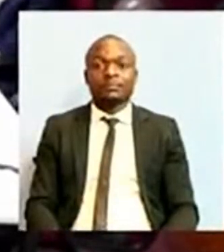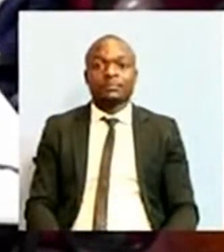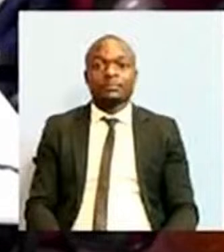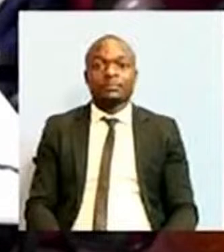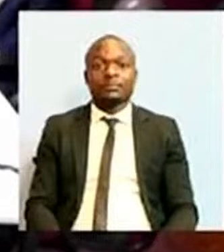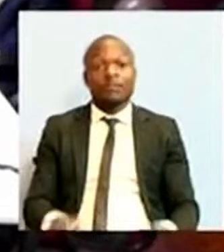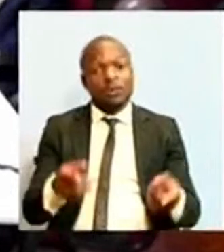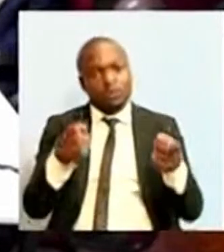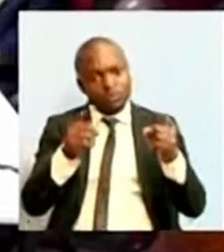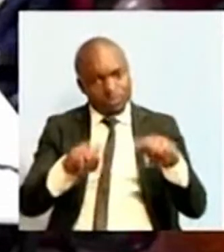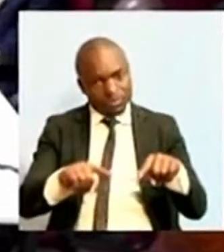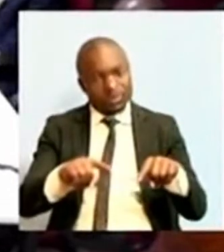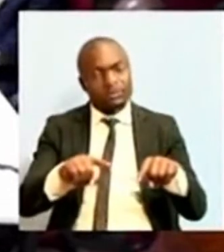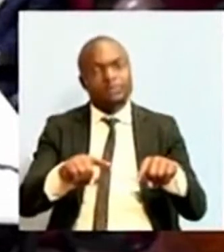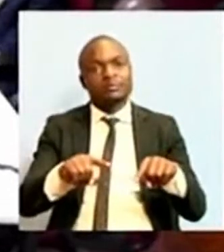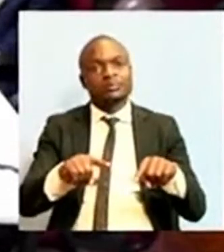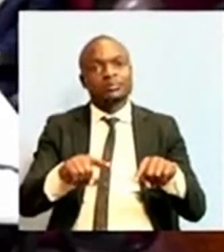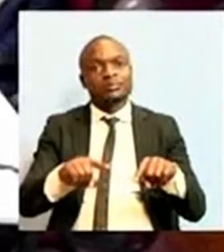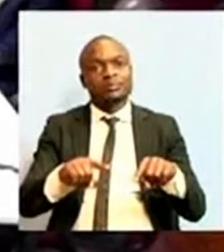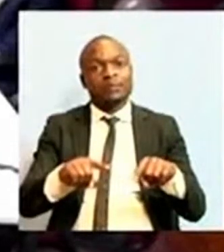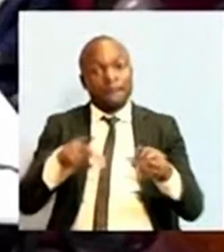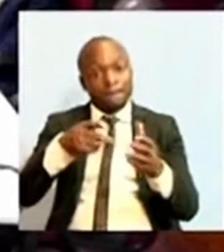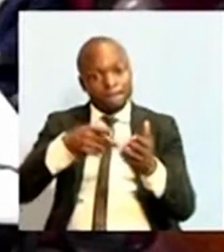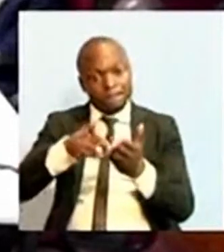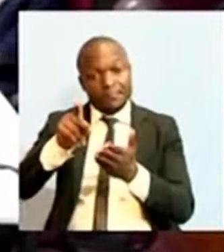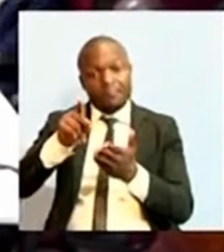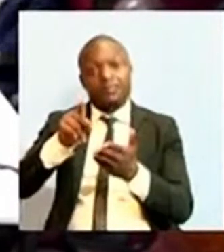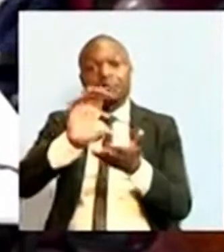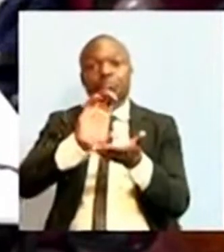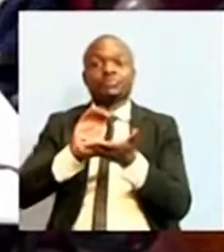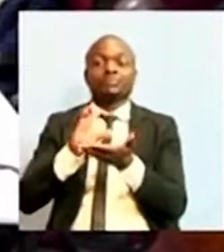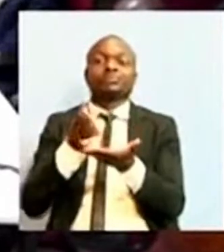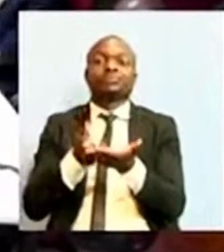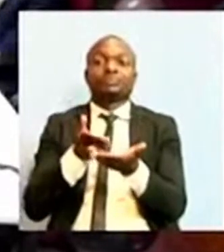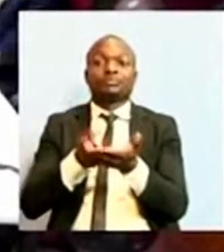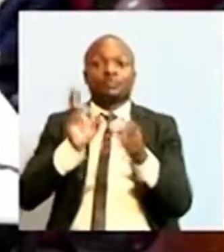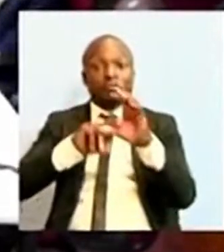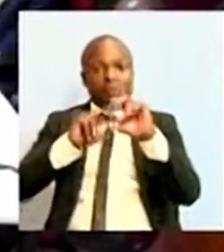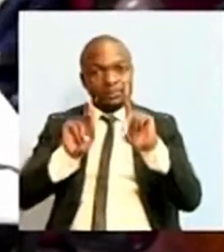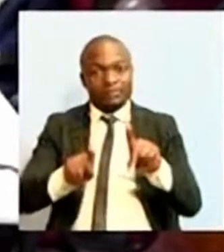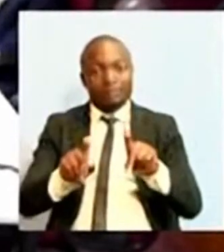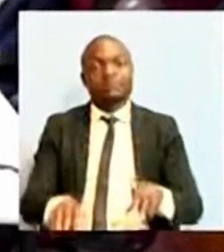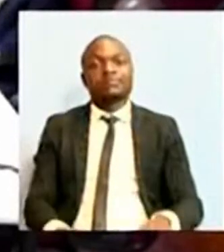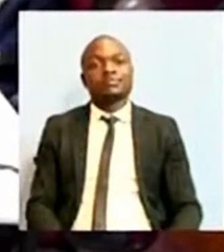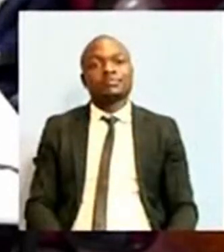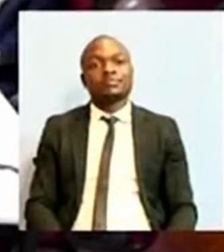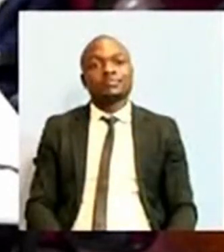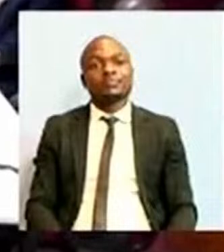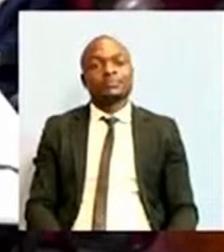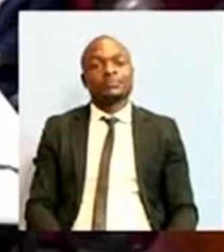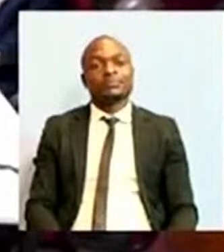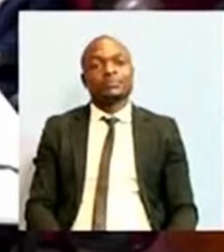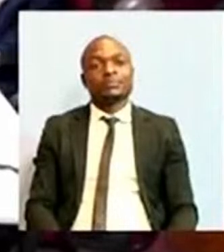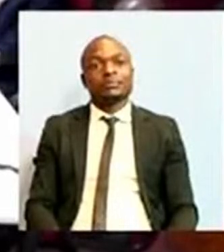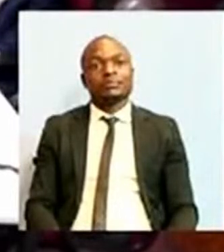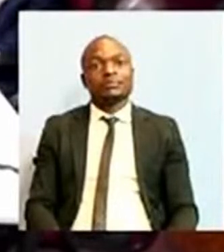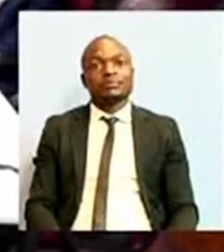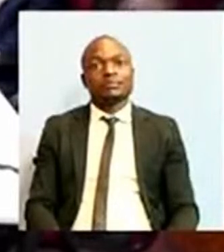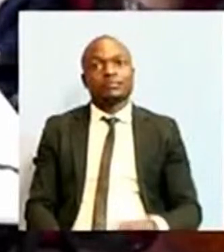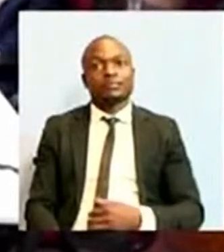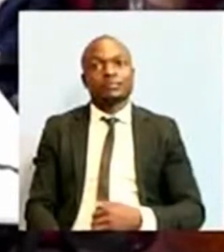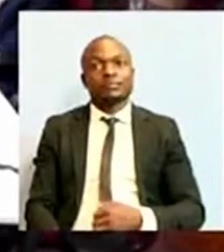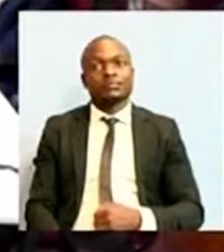when do we intend to liquidate this amount? Chair, we we actually had planned to do